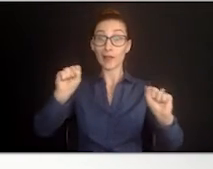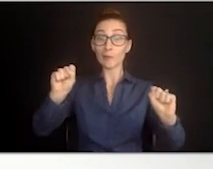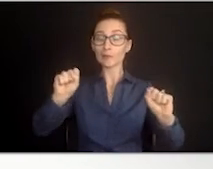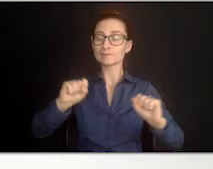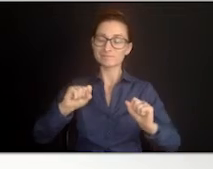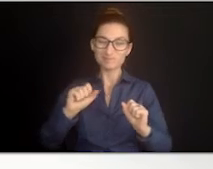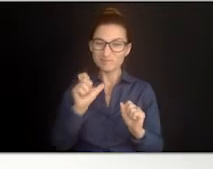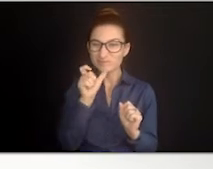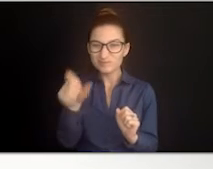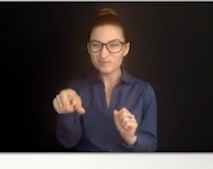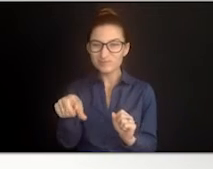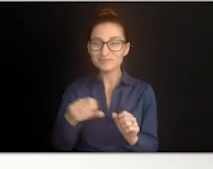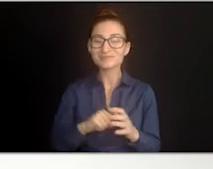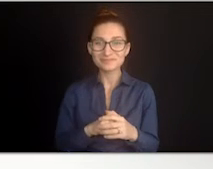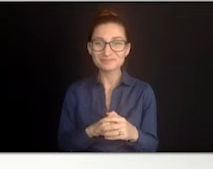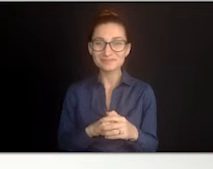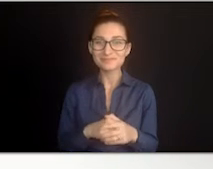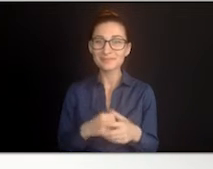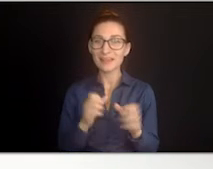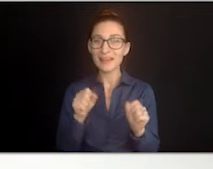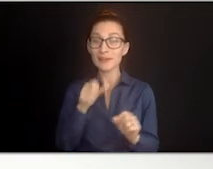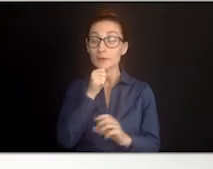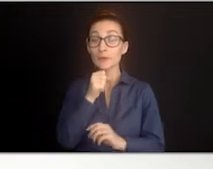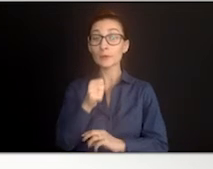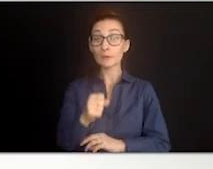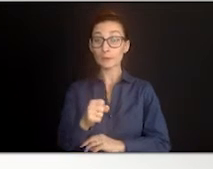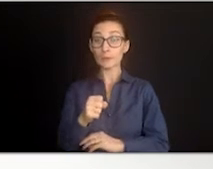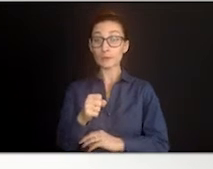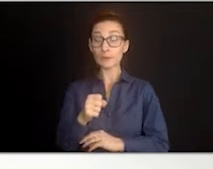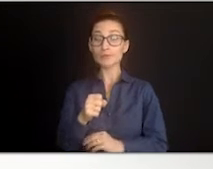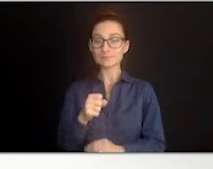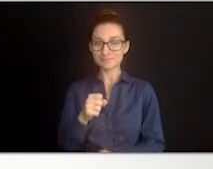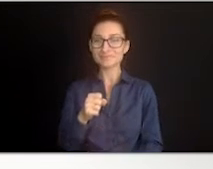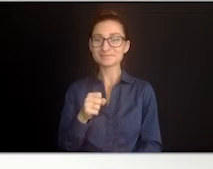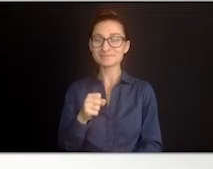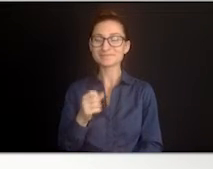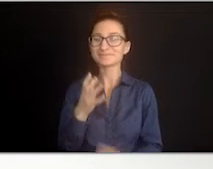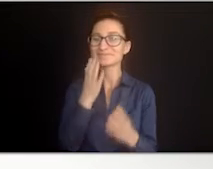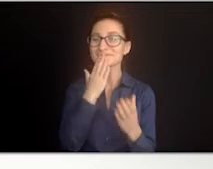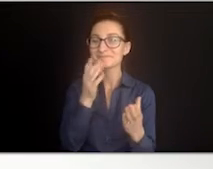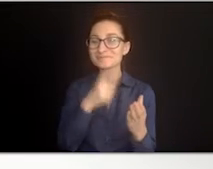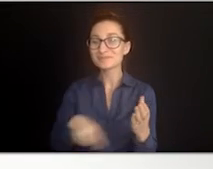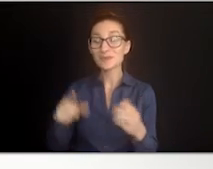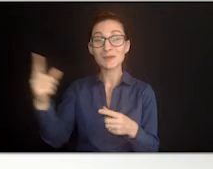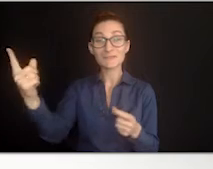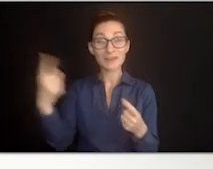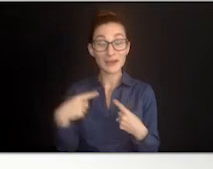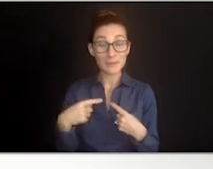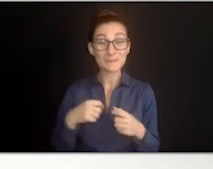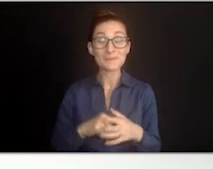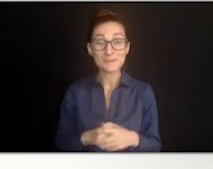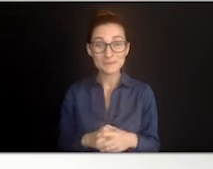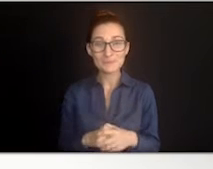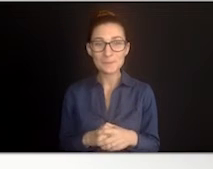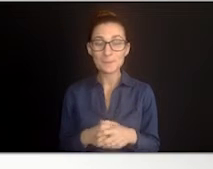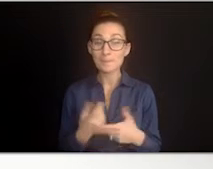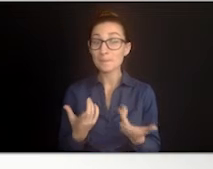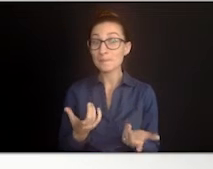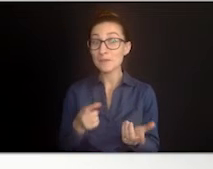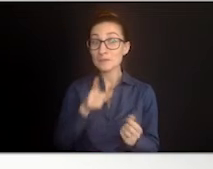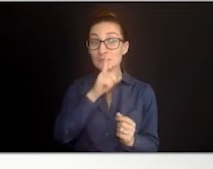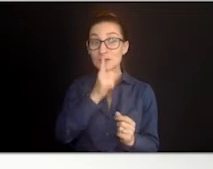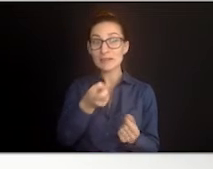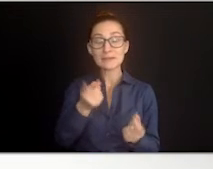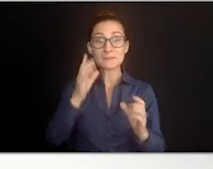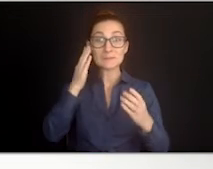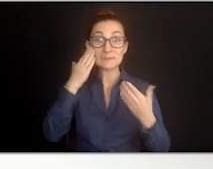to. So I think we can probably do it this way. Thank you for coming. We really didn't know what to